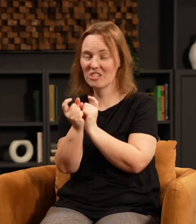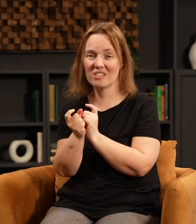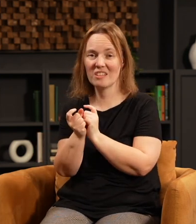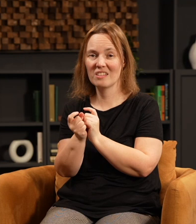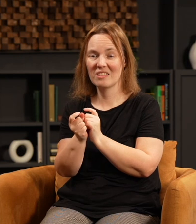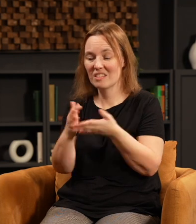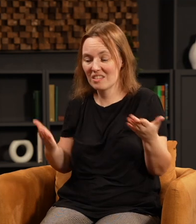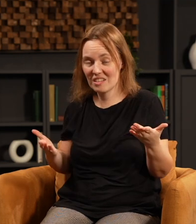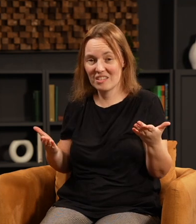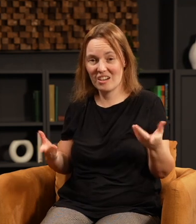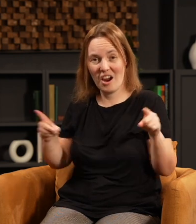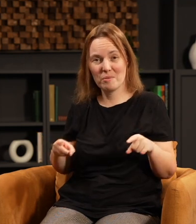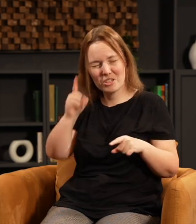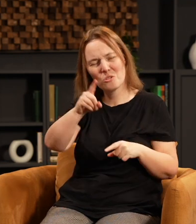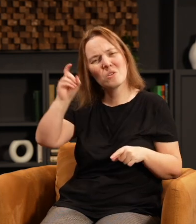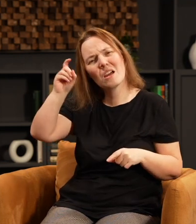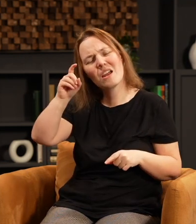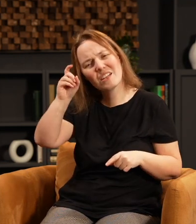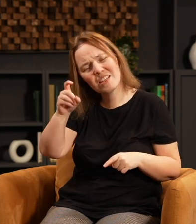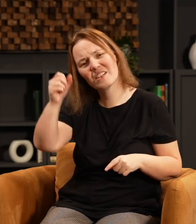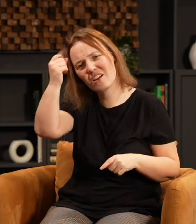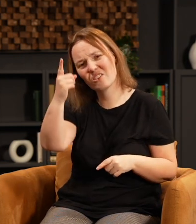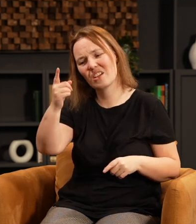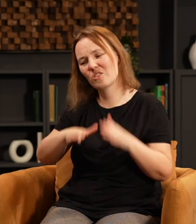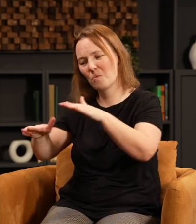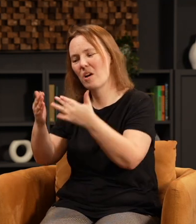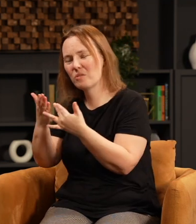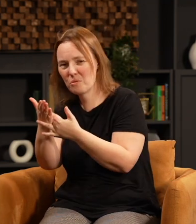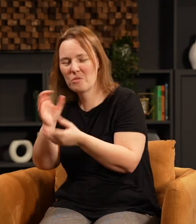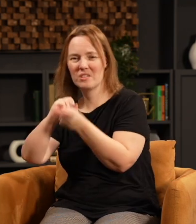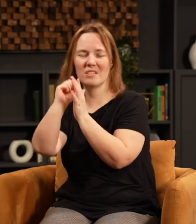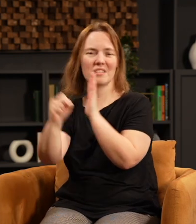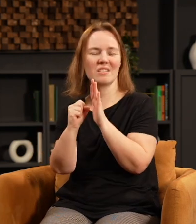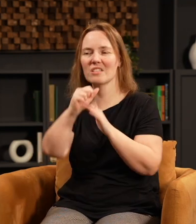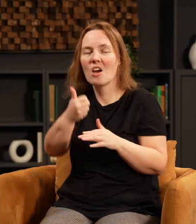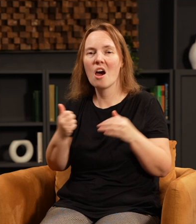on, you need to understand you can walk through those seasons, not with fear,